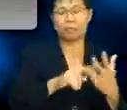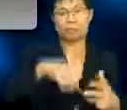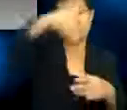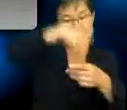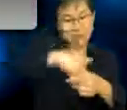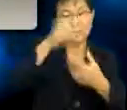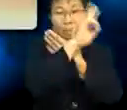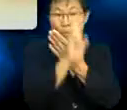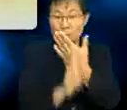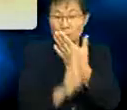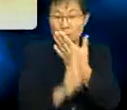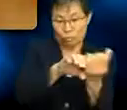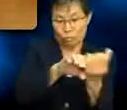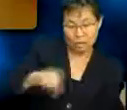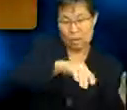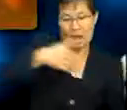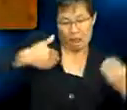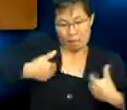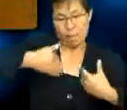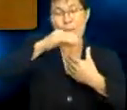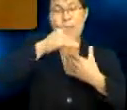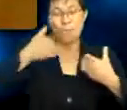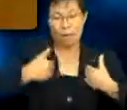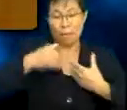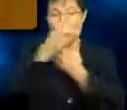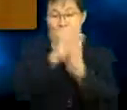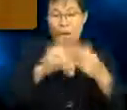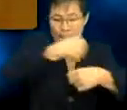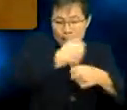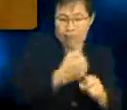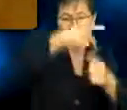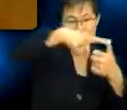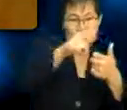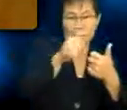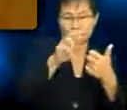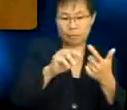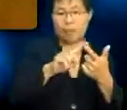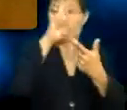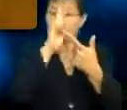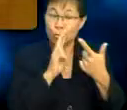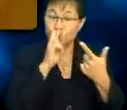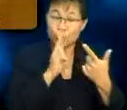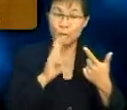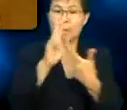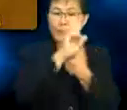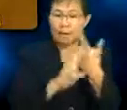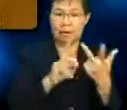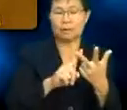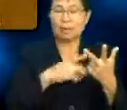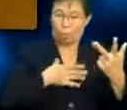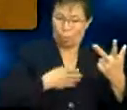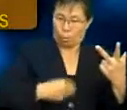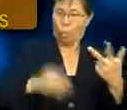capillary. Inside the blood vessels is the blood that is made up of plasma, red